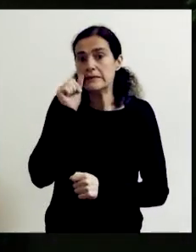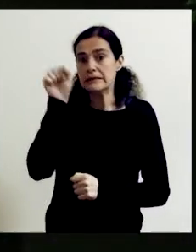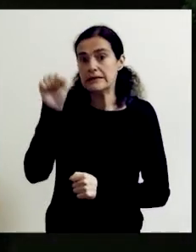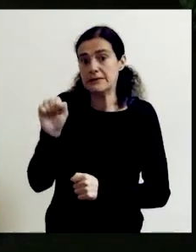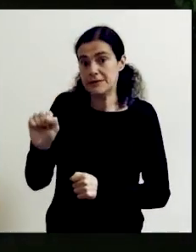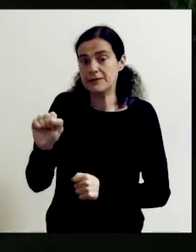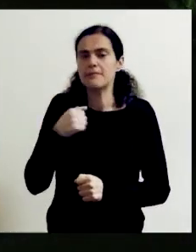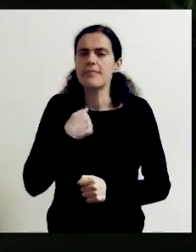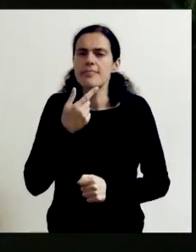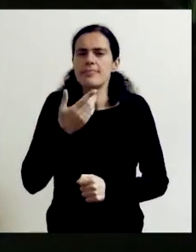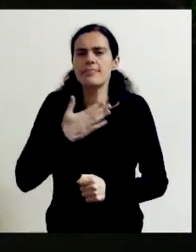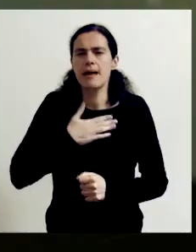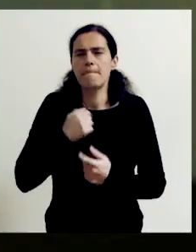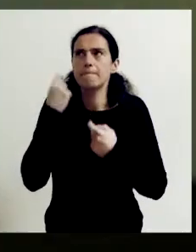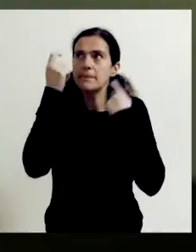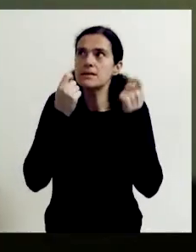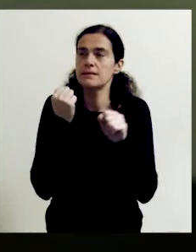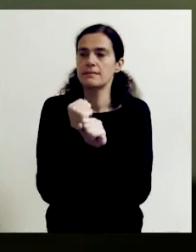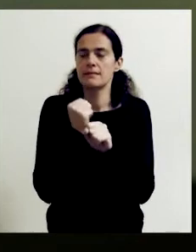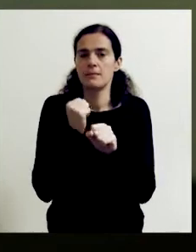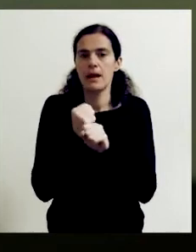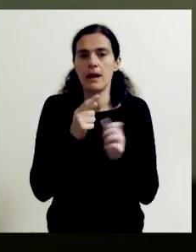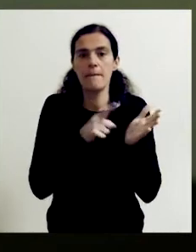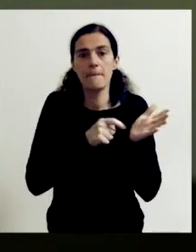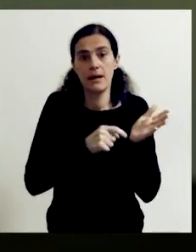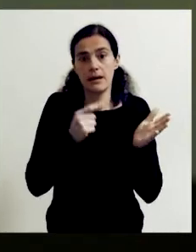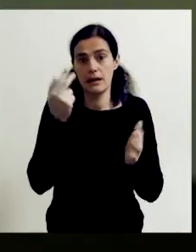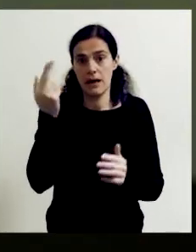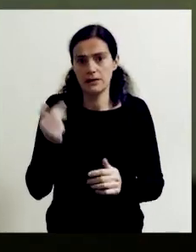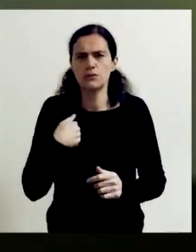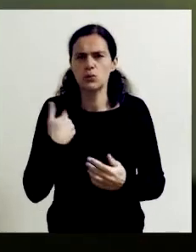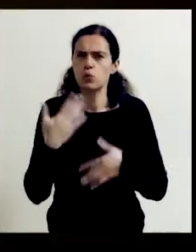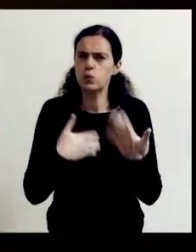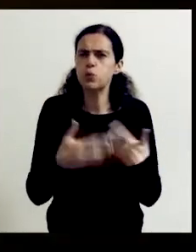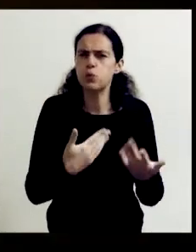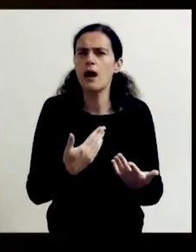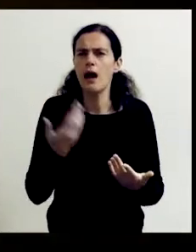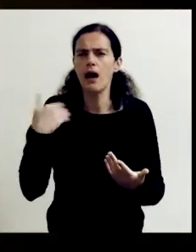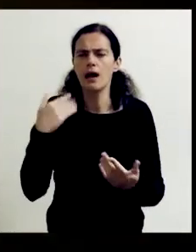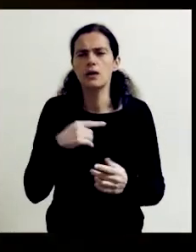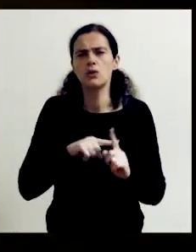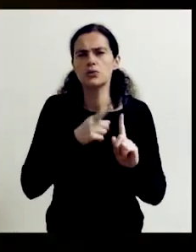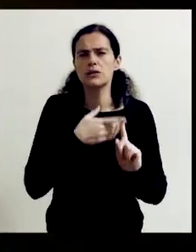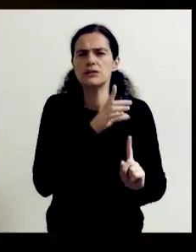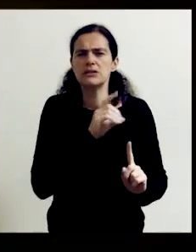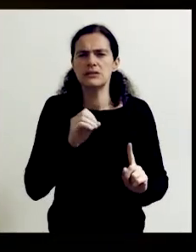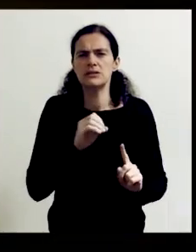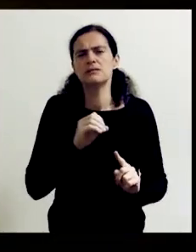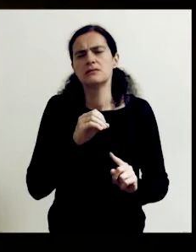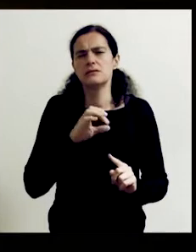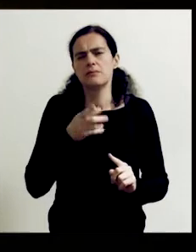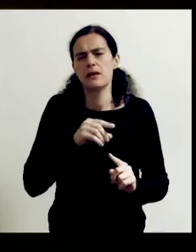KORAKRIT makes me think of the work of an American artist who was very active in the 70s